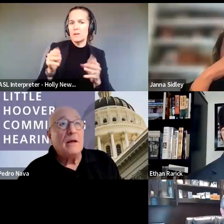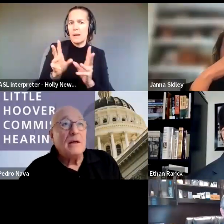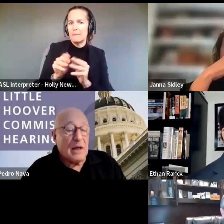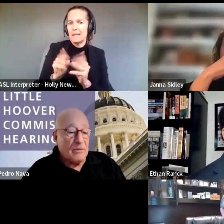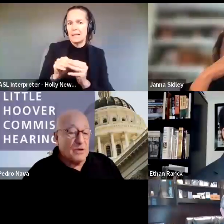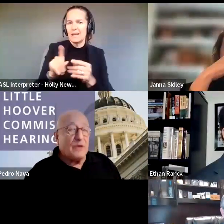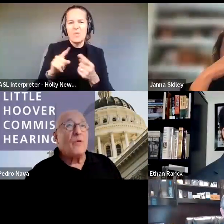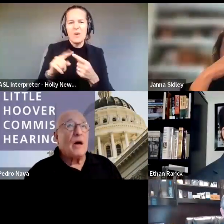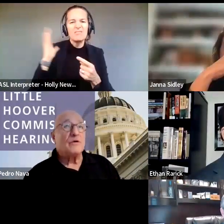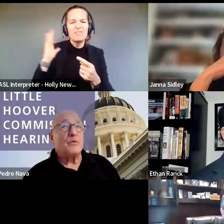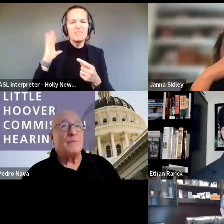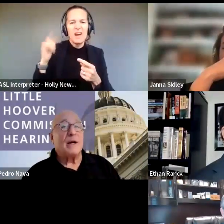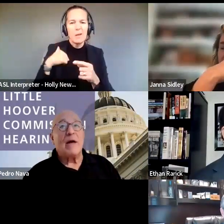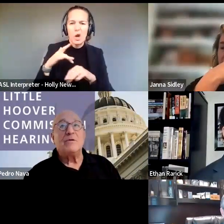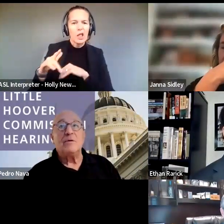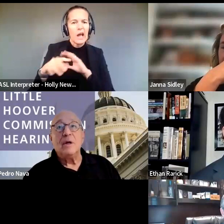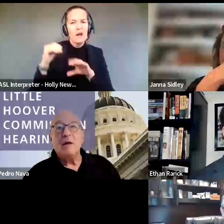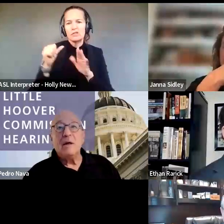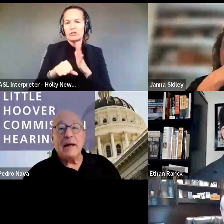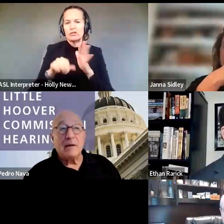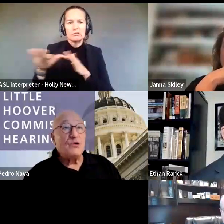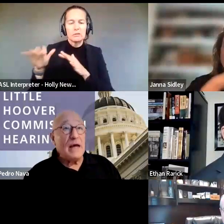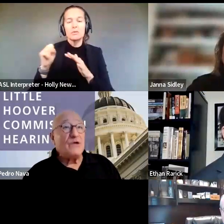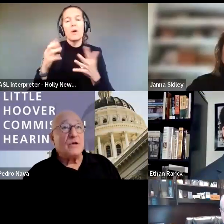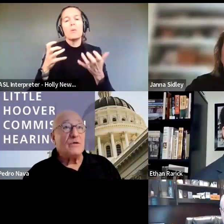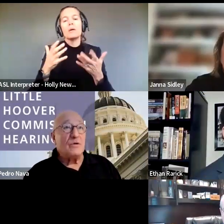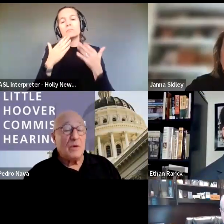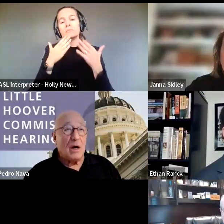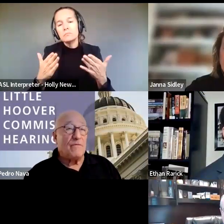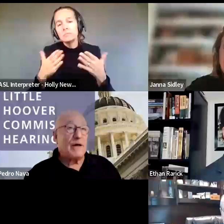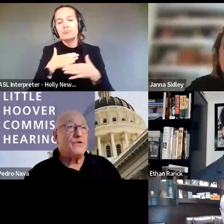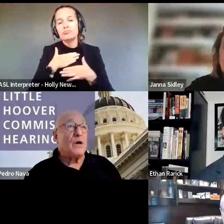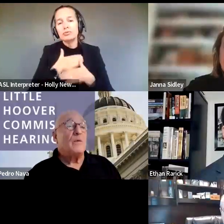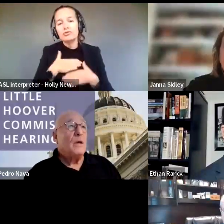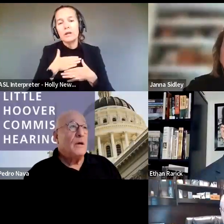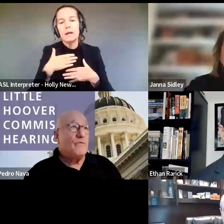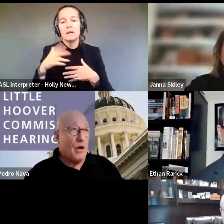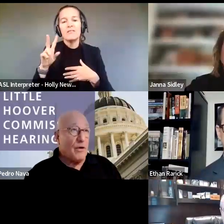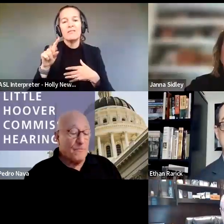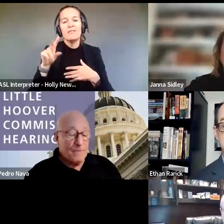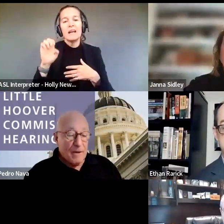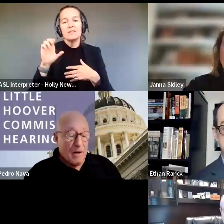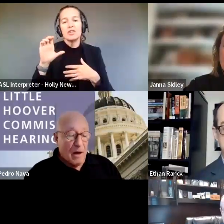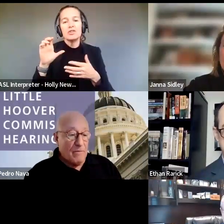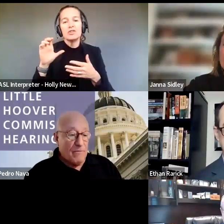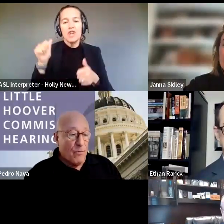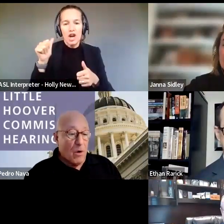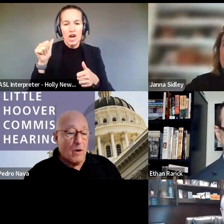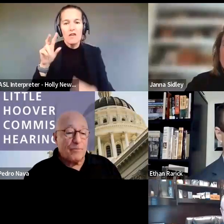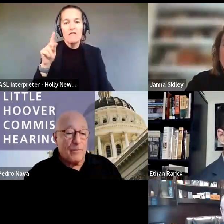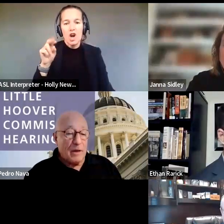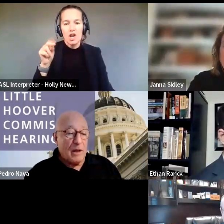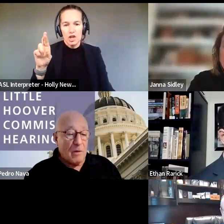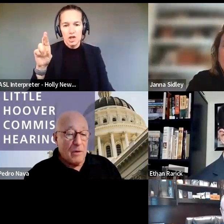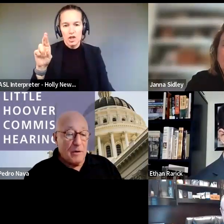early times. And I do want to express my gratitude and appreciation to Vice Chair Varner